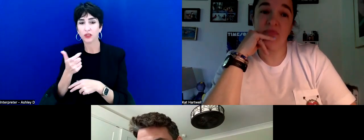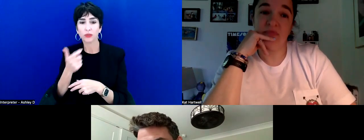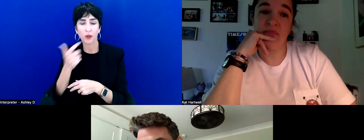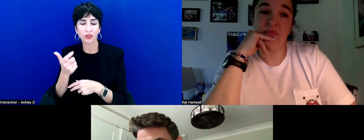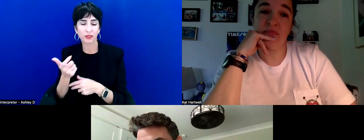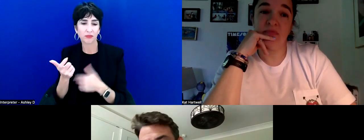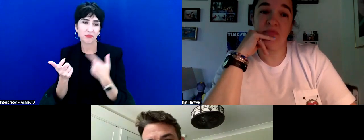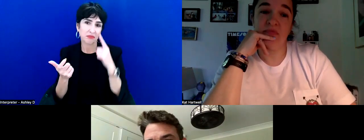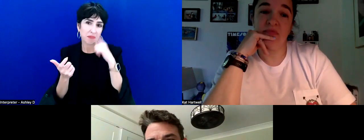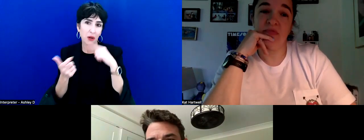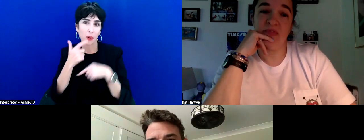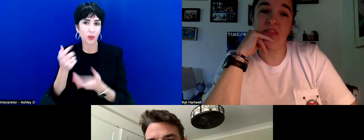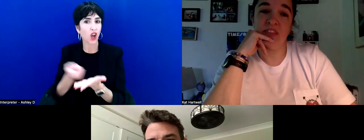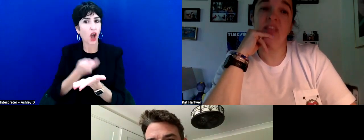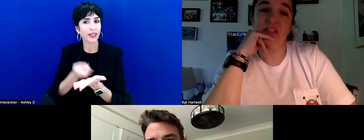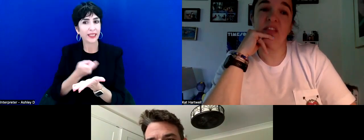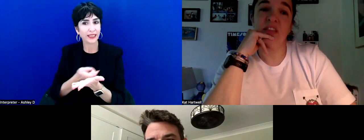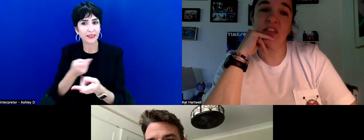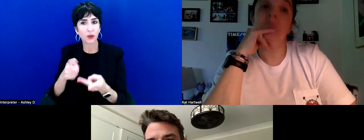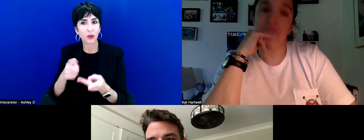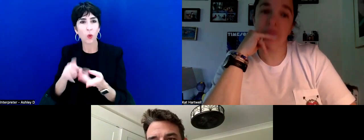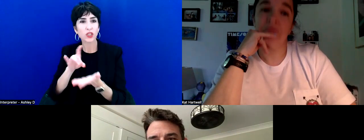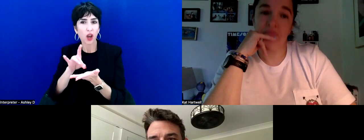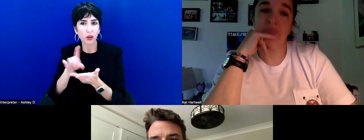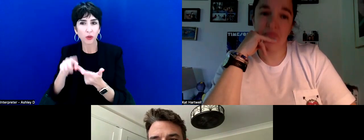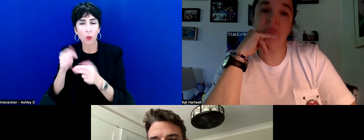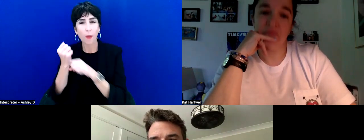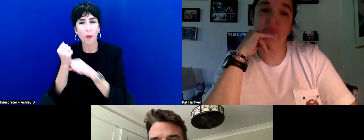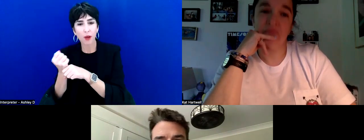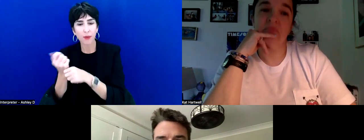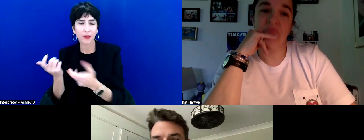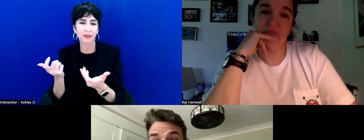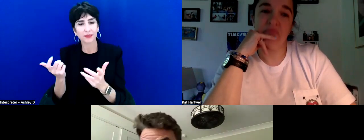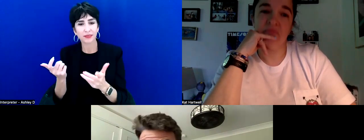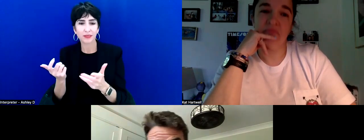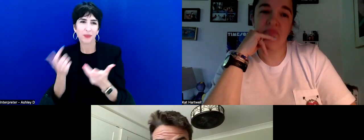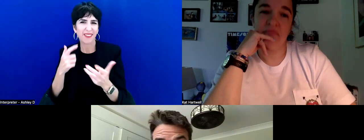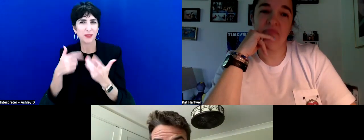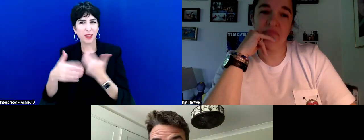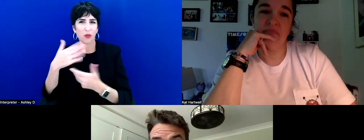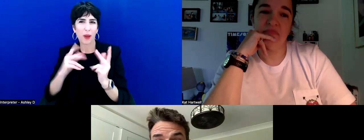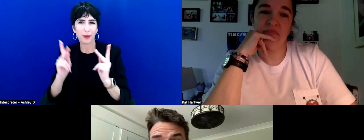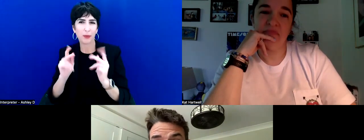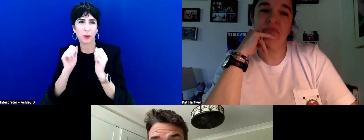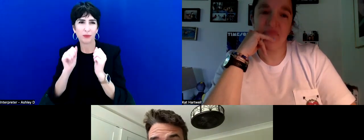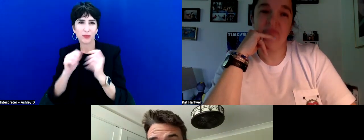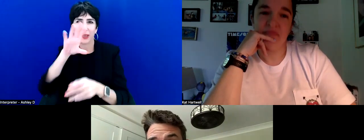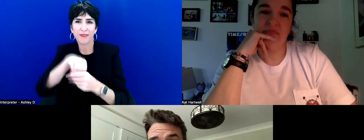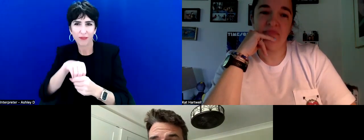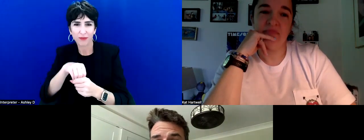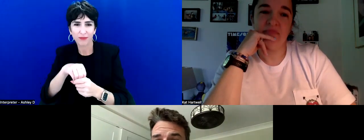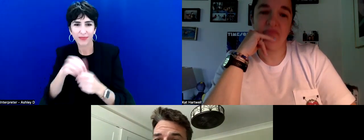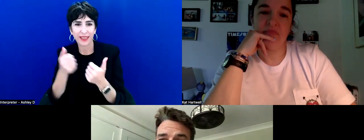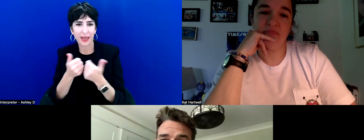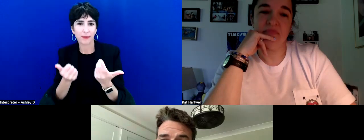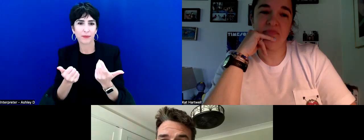watching hockey or soccer or baseball, but I kind of just have to be around people and get into it.